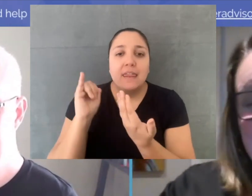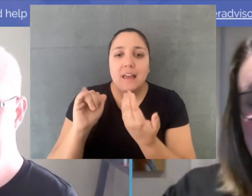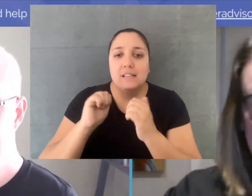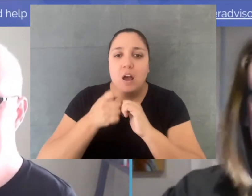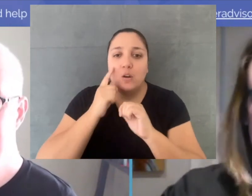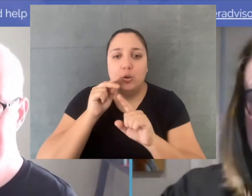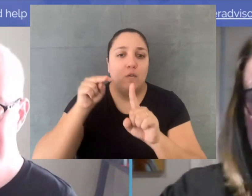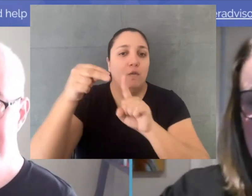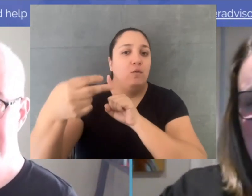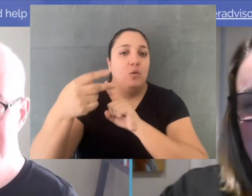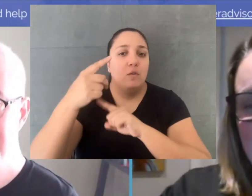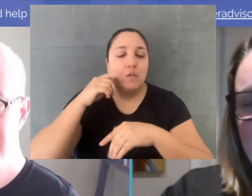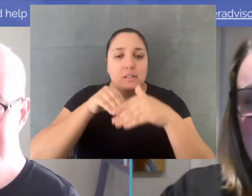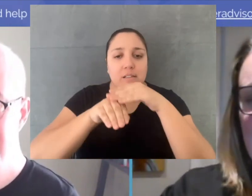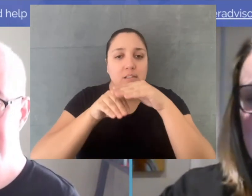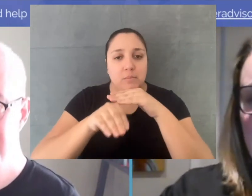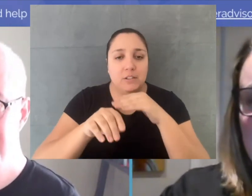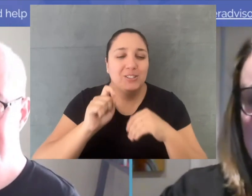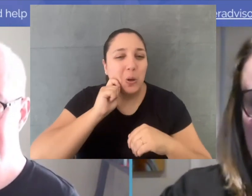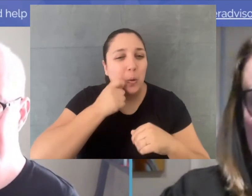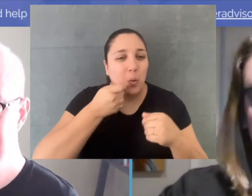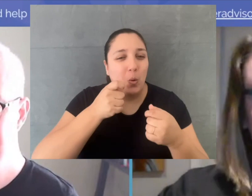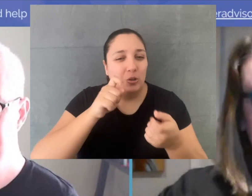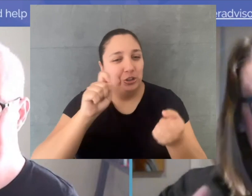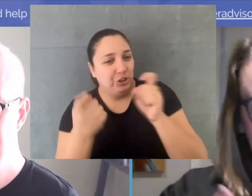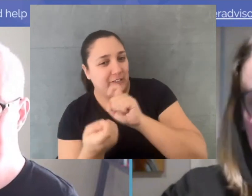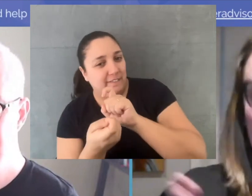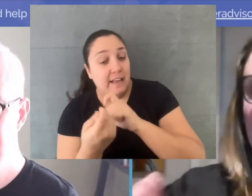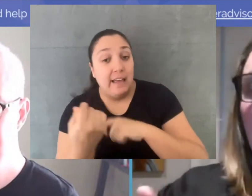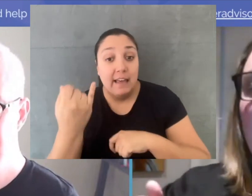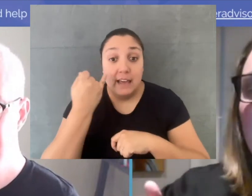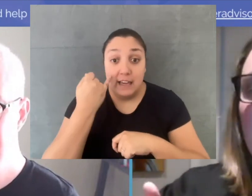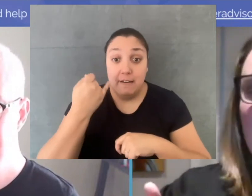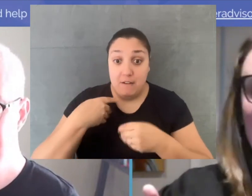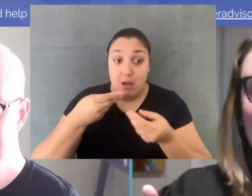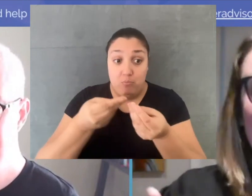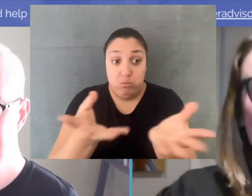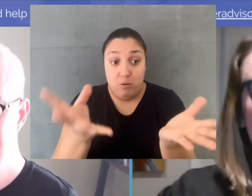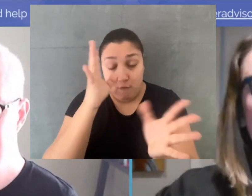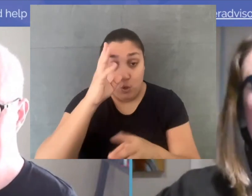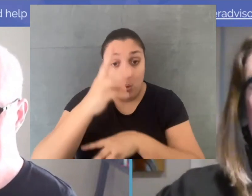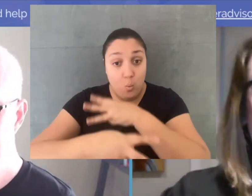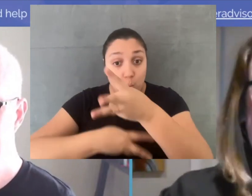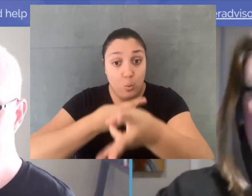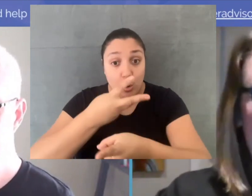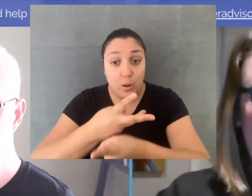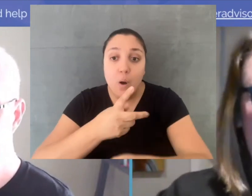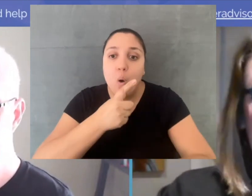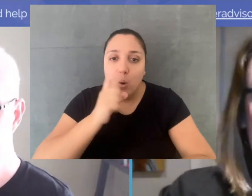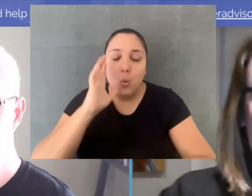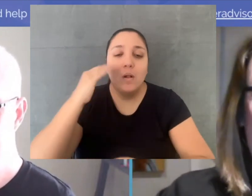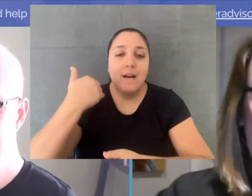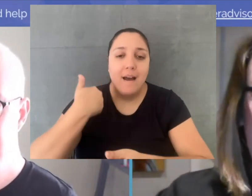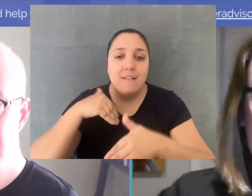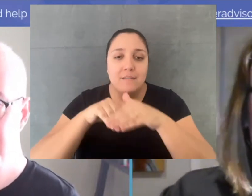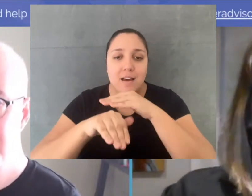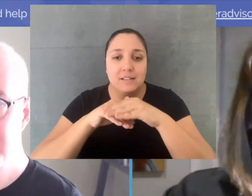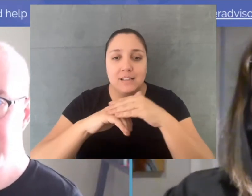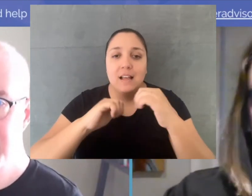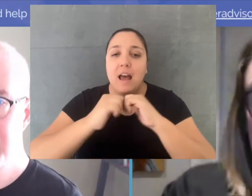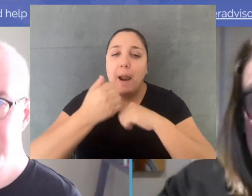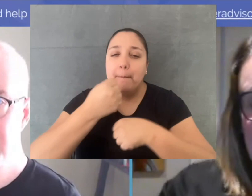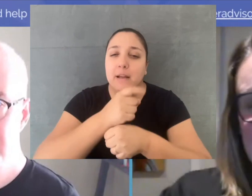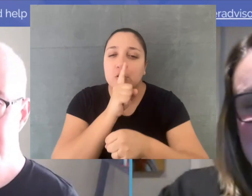accessibility, which is a really cool shift. We're starting to think, if I'm putting it out there for the world, who has access to it, and how can I make sure that